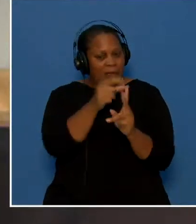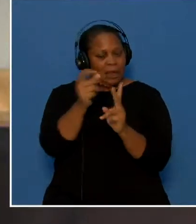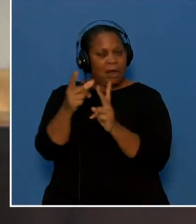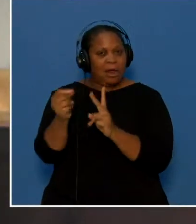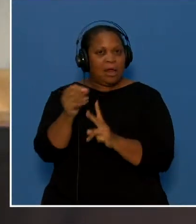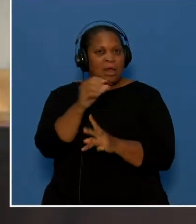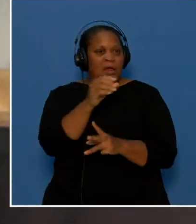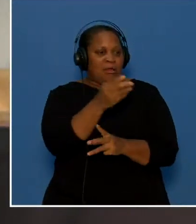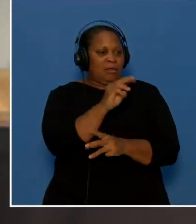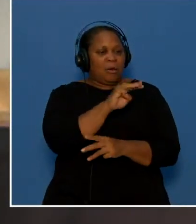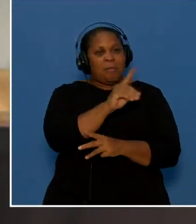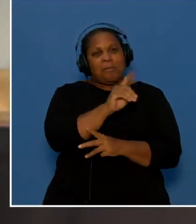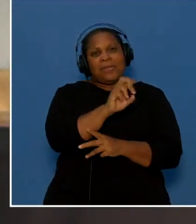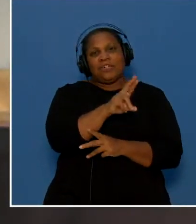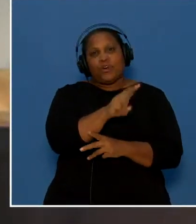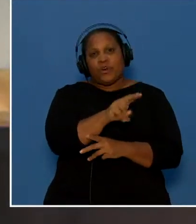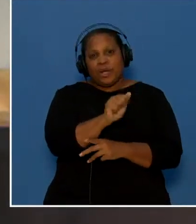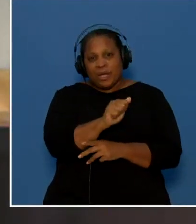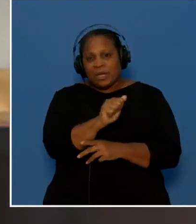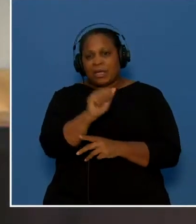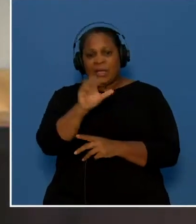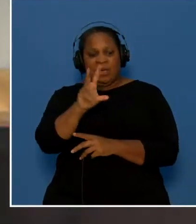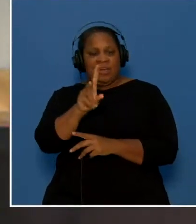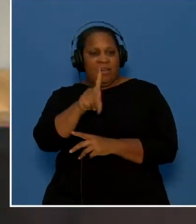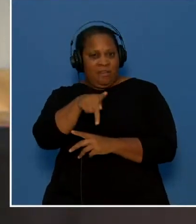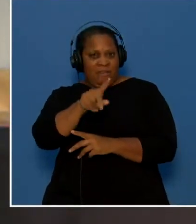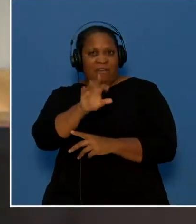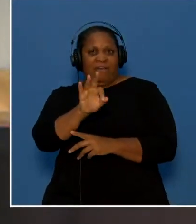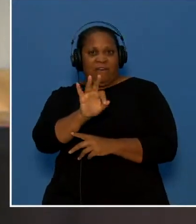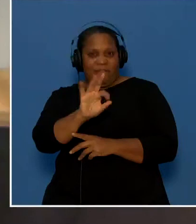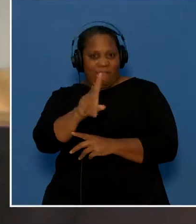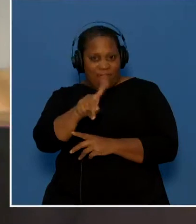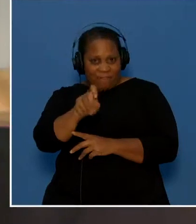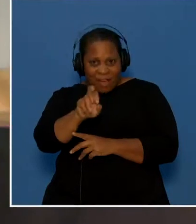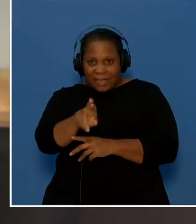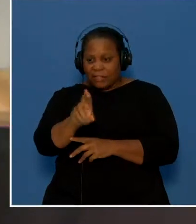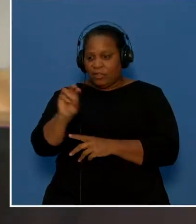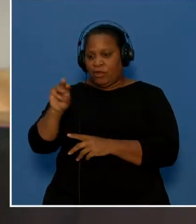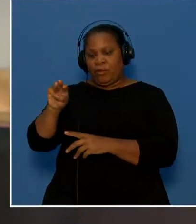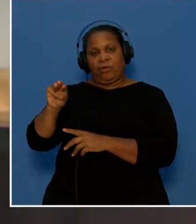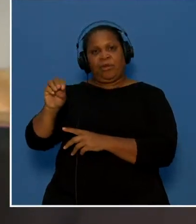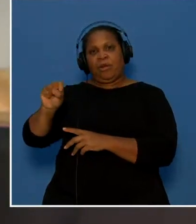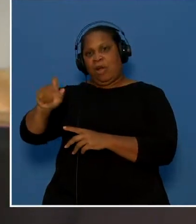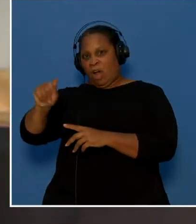or the Moderna versus the Pfizer, those final determinations haven't been made yet.